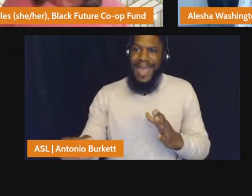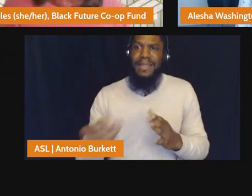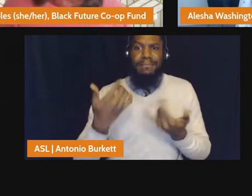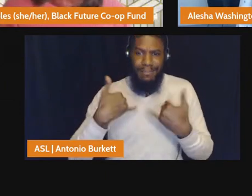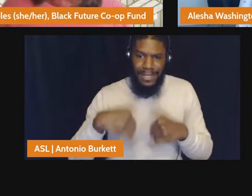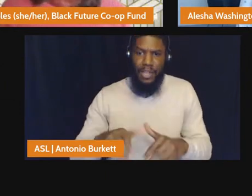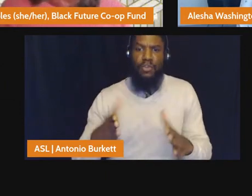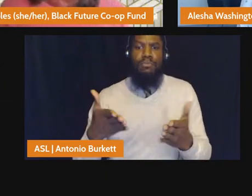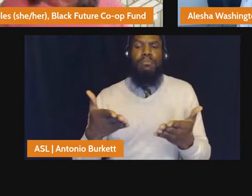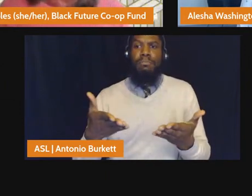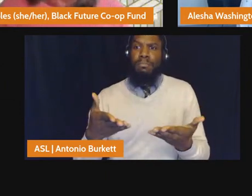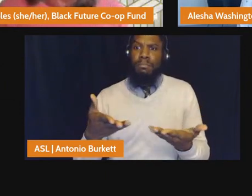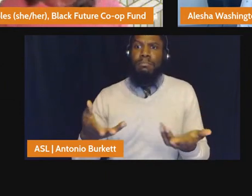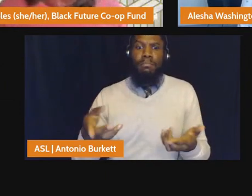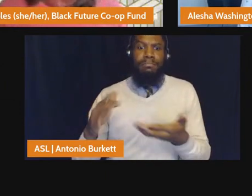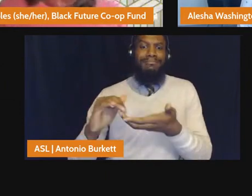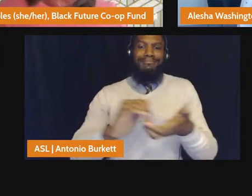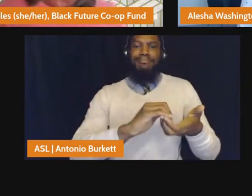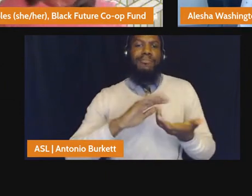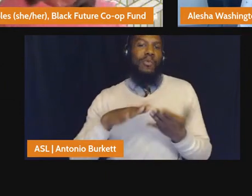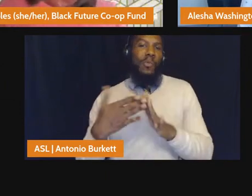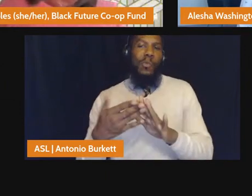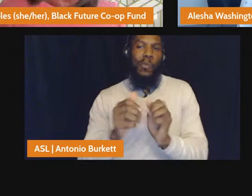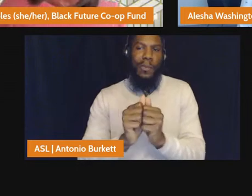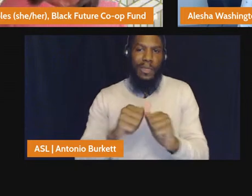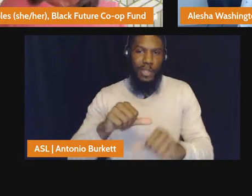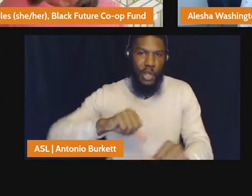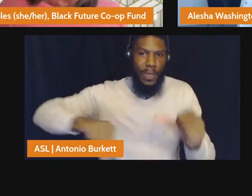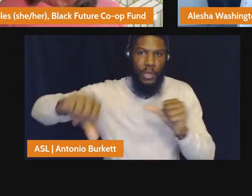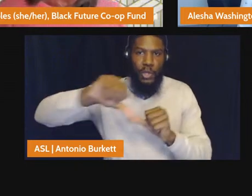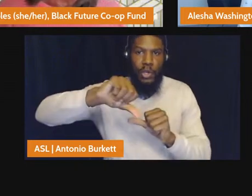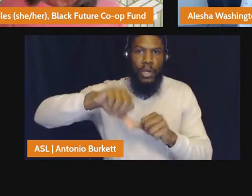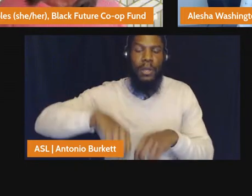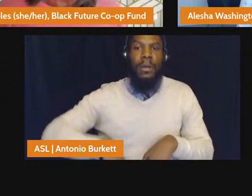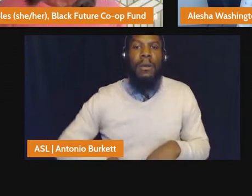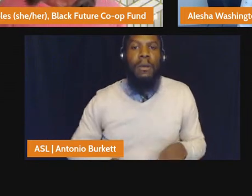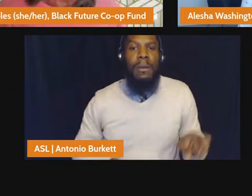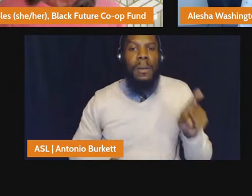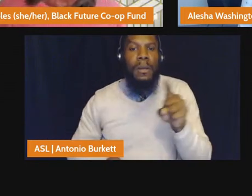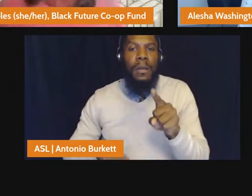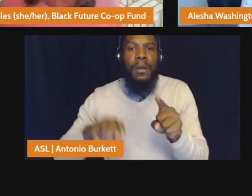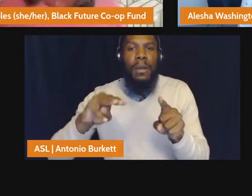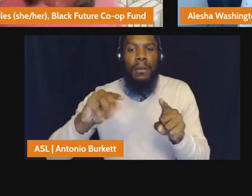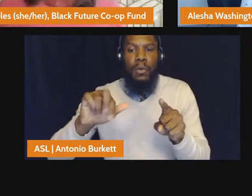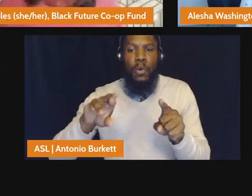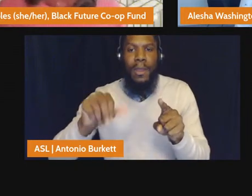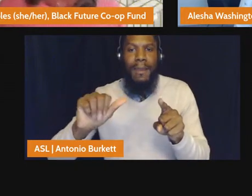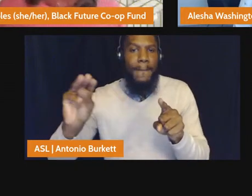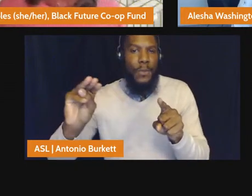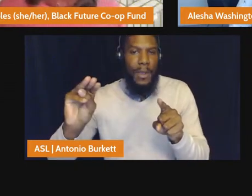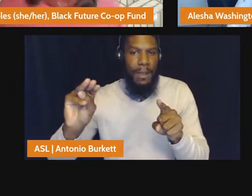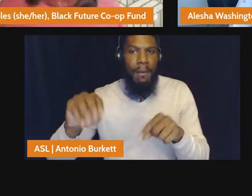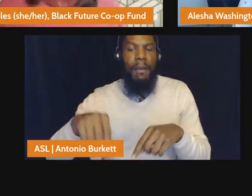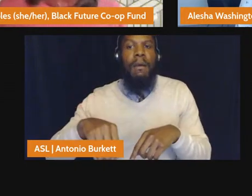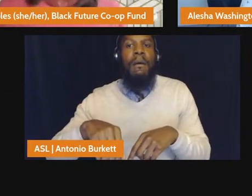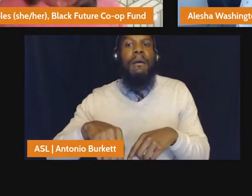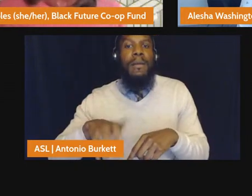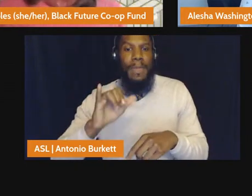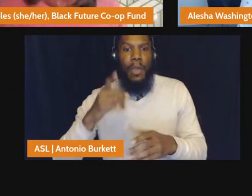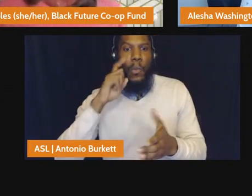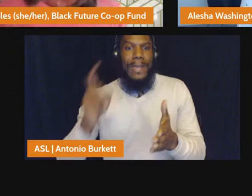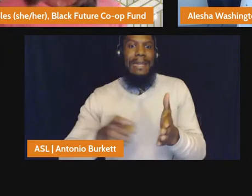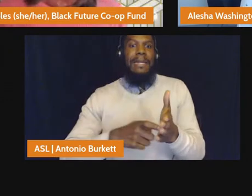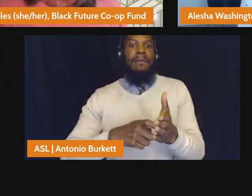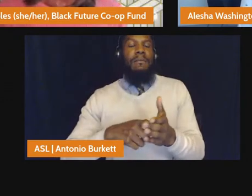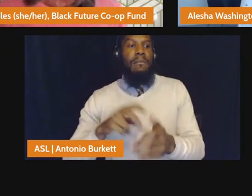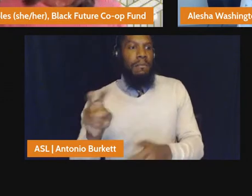You know, I've been talking a lot about the fact that that recognition also has to come with the